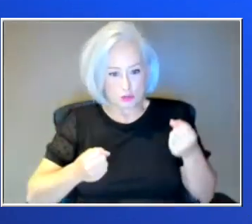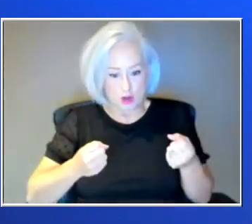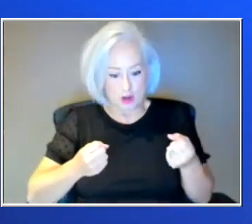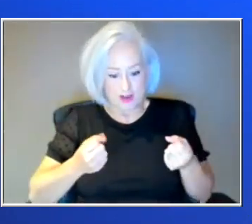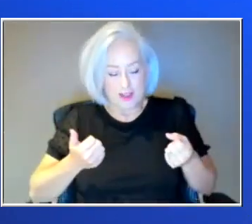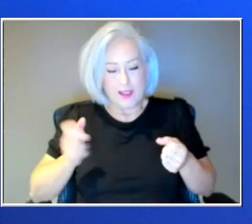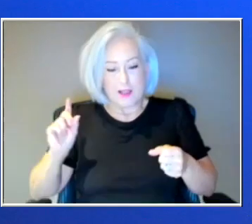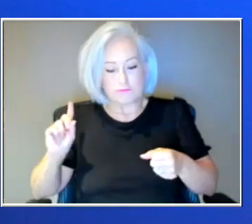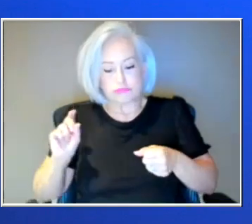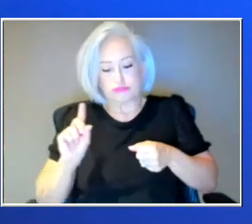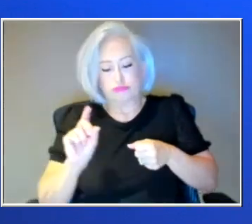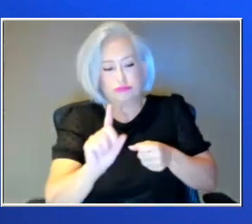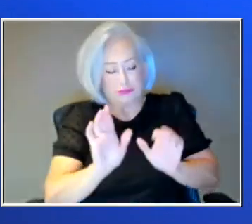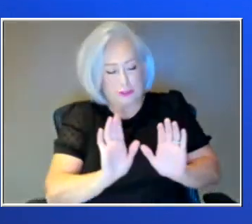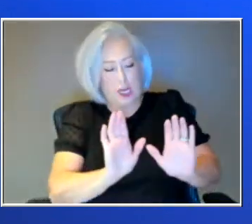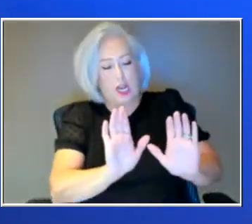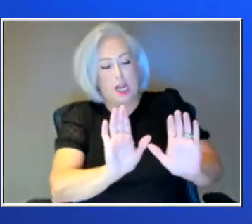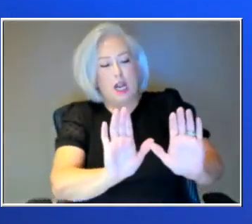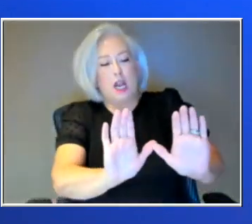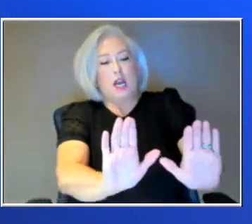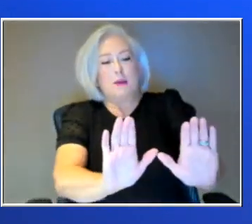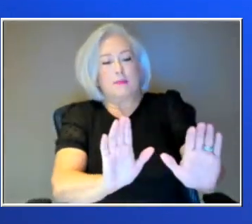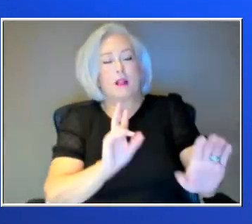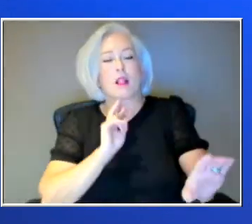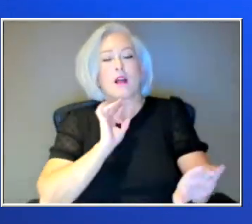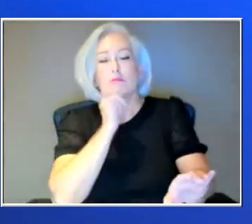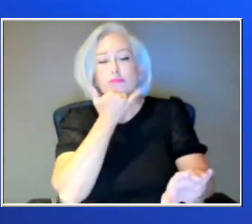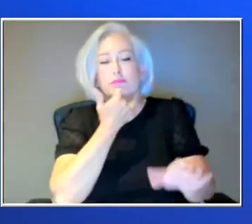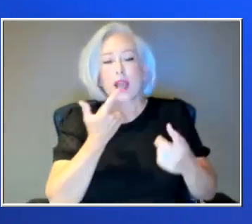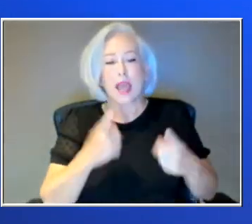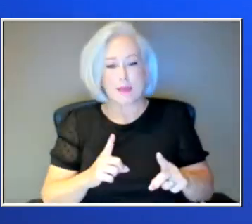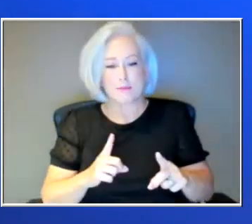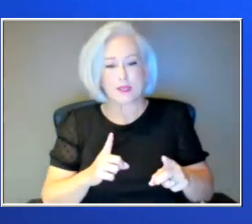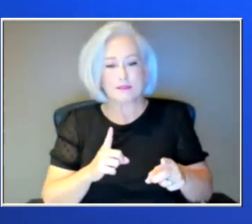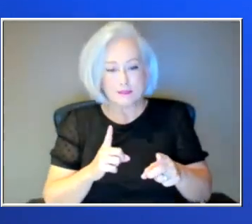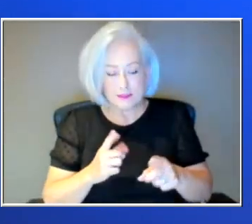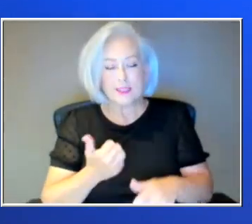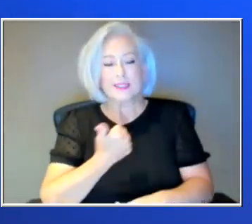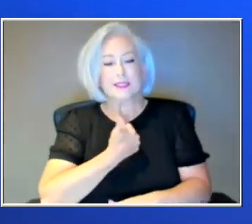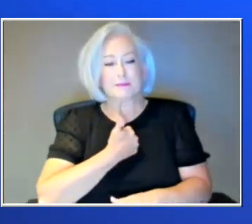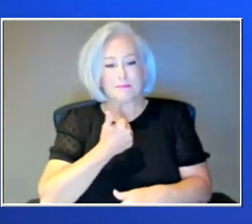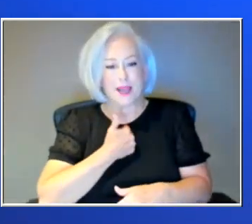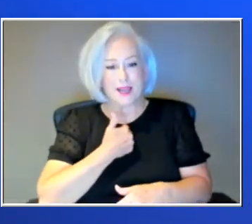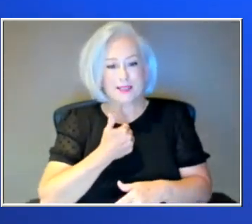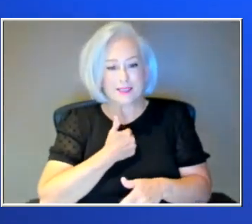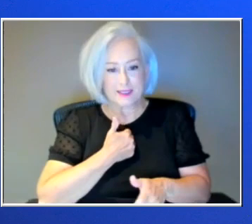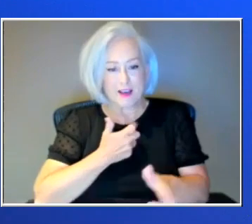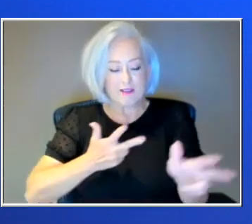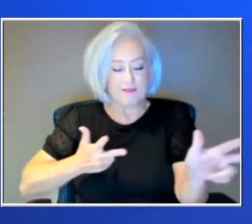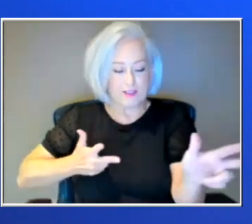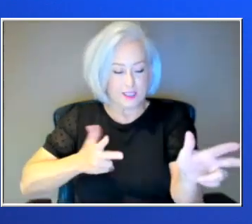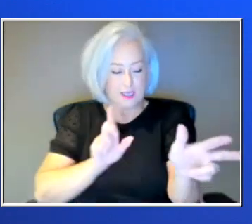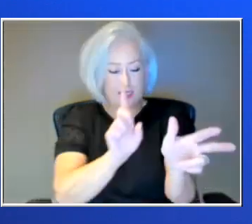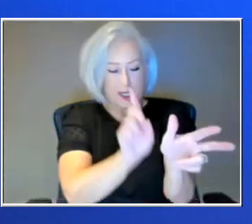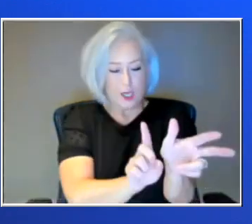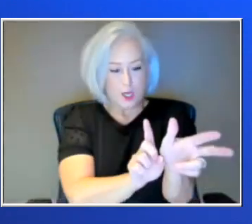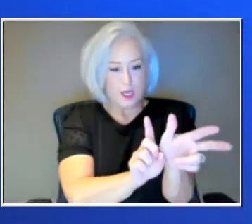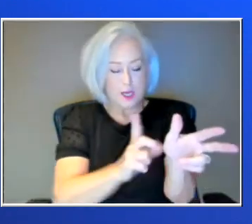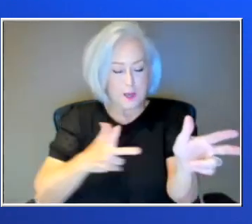it and got pinned in between the truck and the side-by-side. And